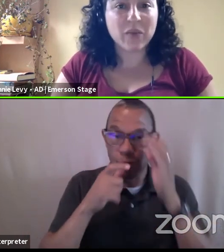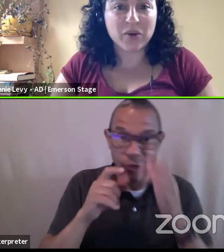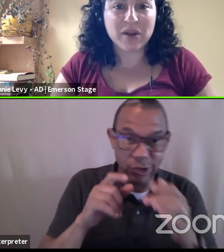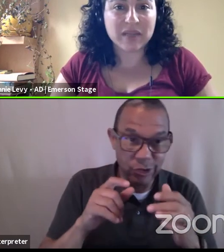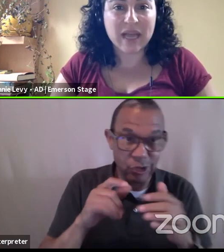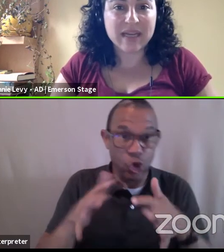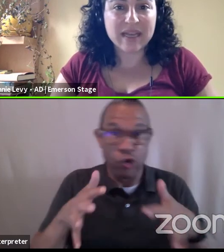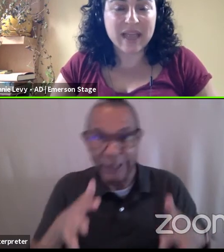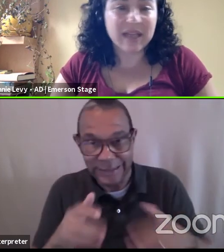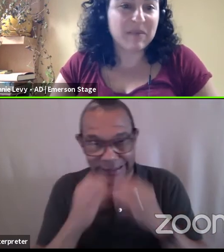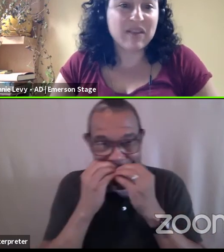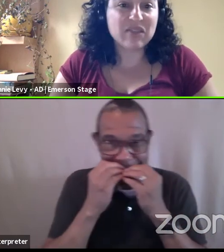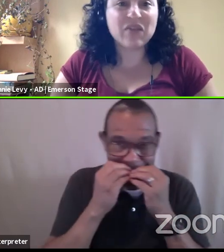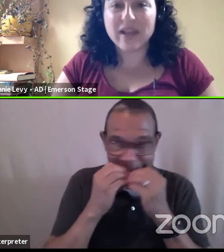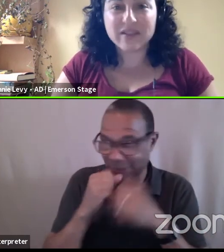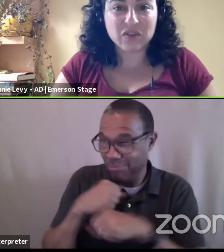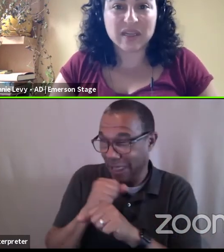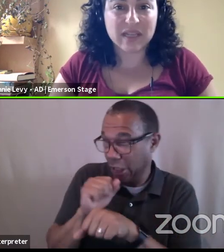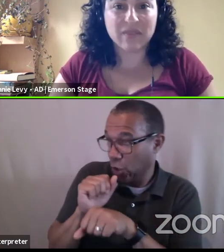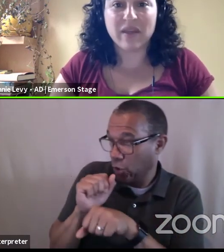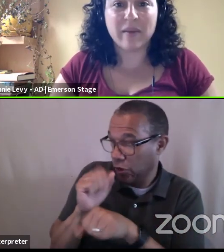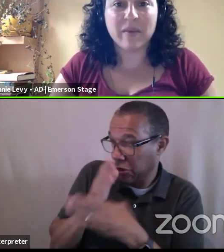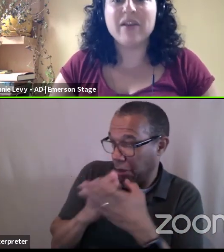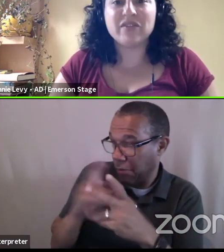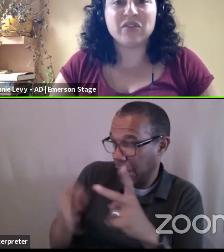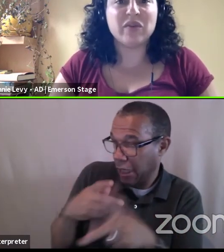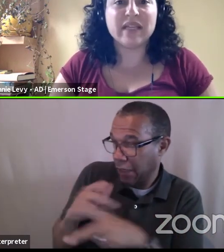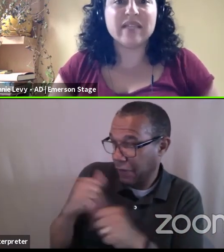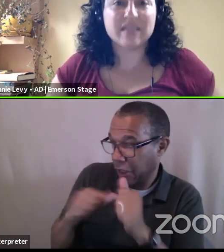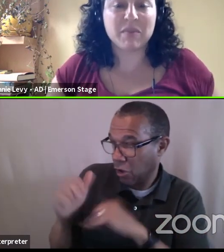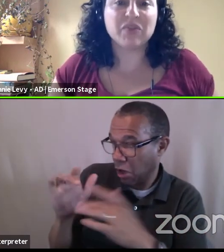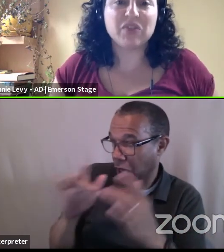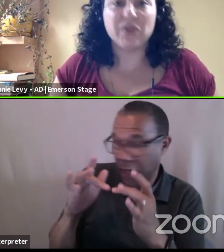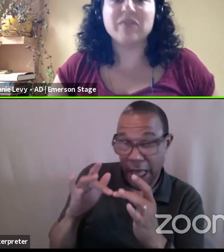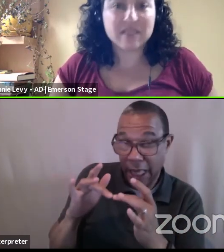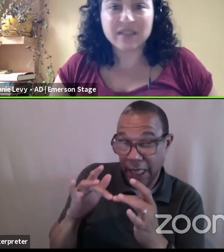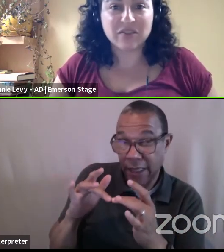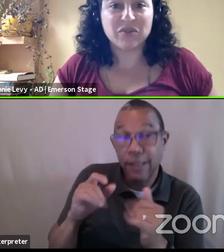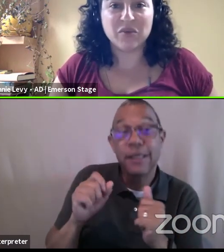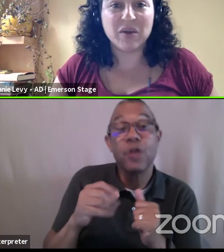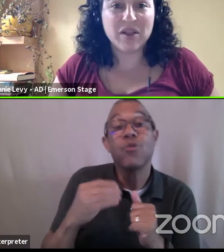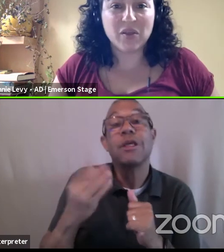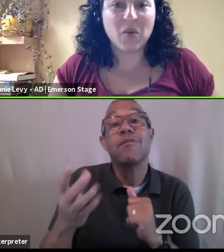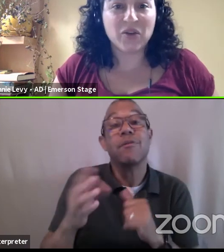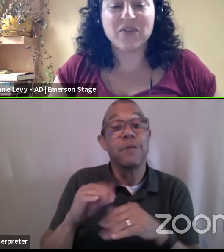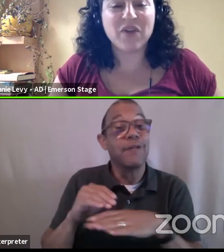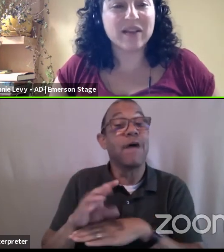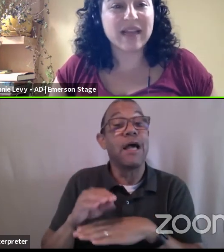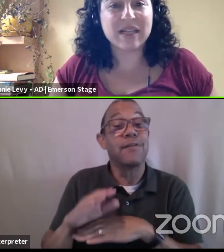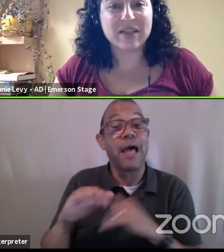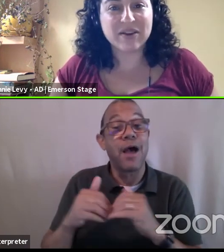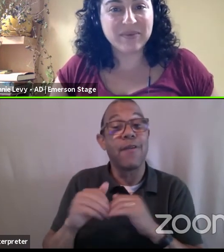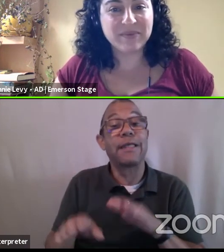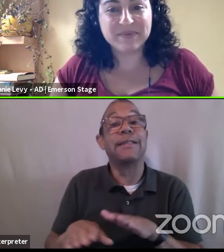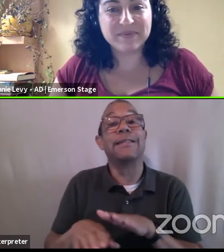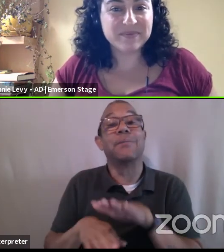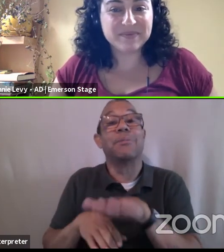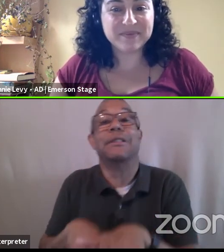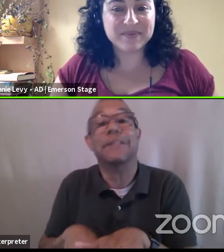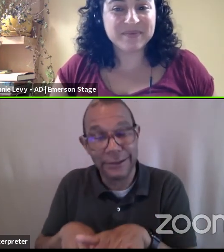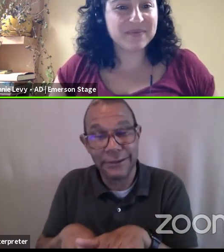to make work online any piece of advice you can give them to at least dip their toes into the water of online theater